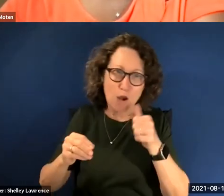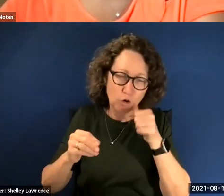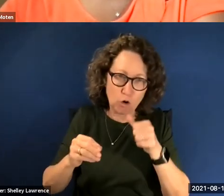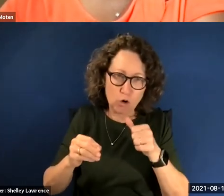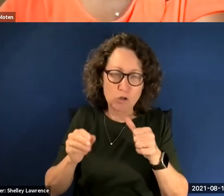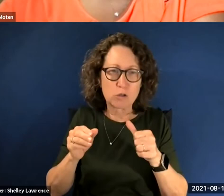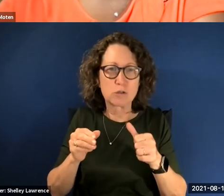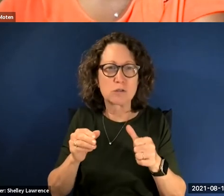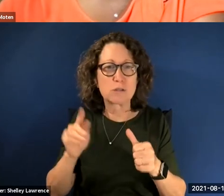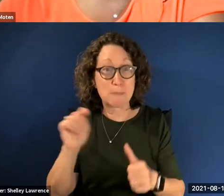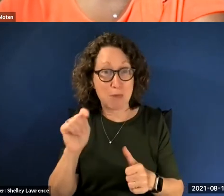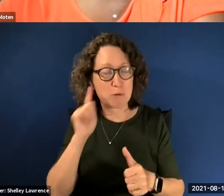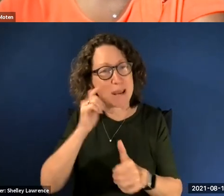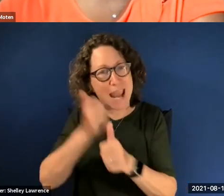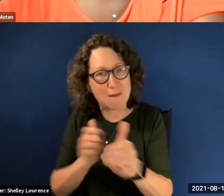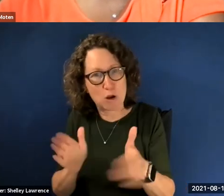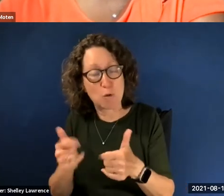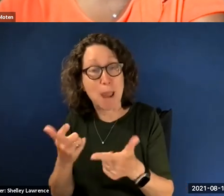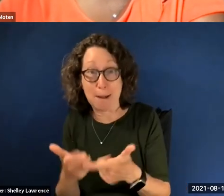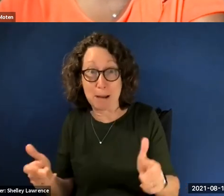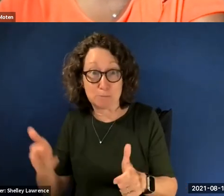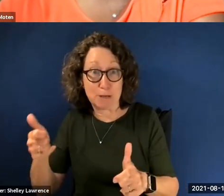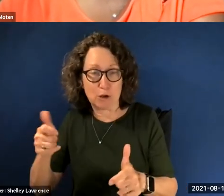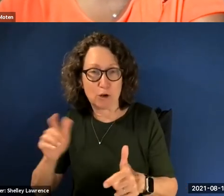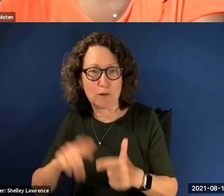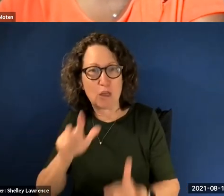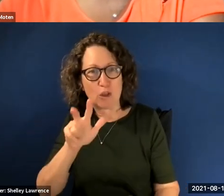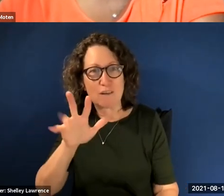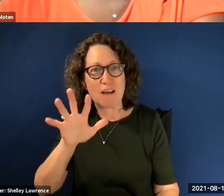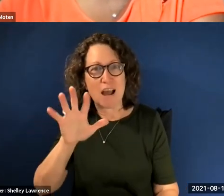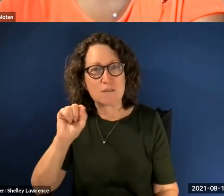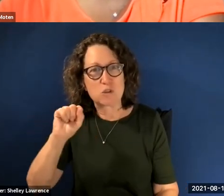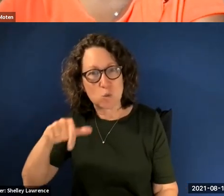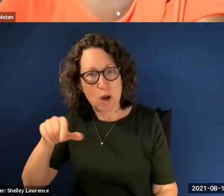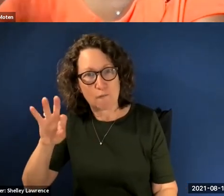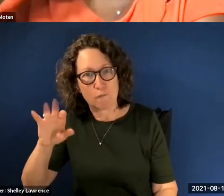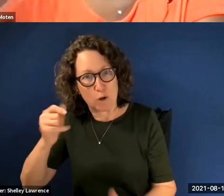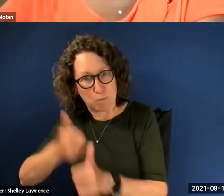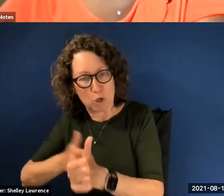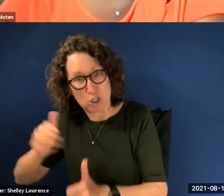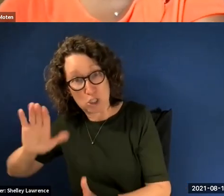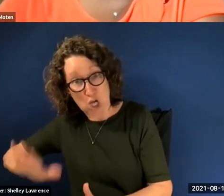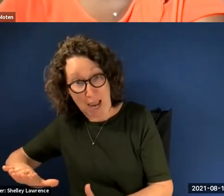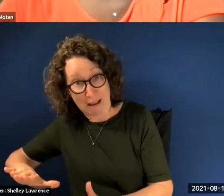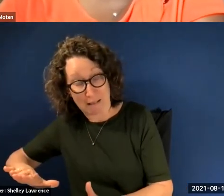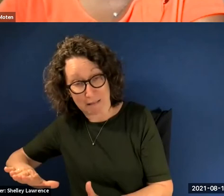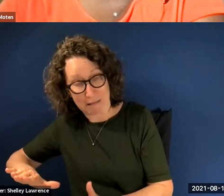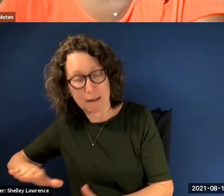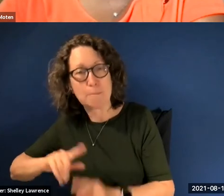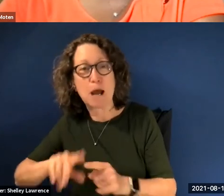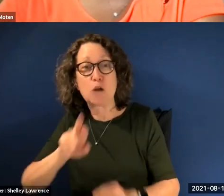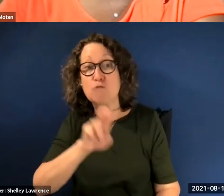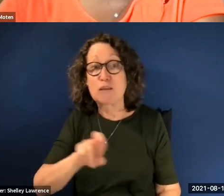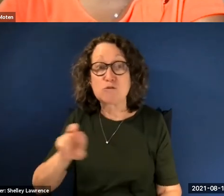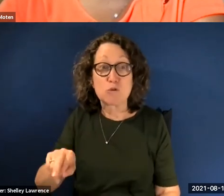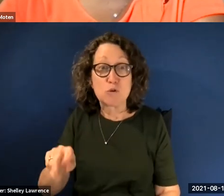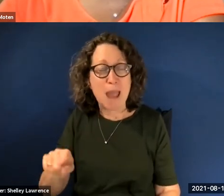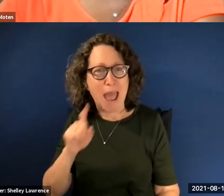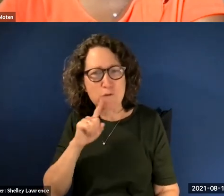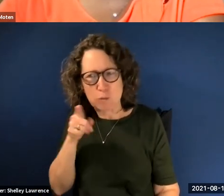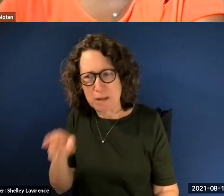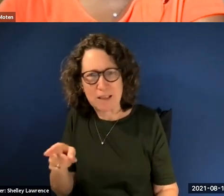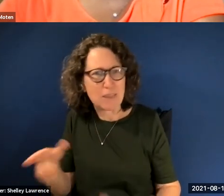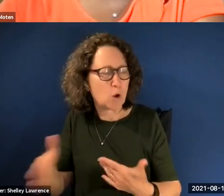single room. And they're much bigger, as we said, you know, about the 35 square foot per child. But the restroom facilities have to be